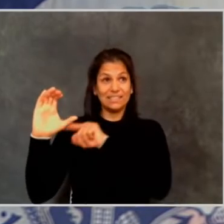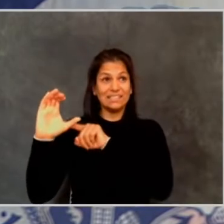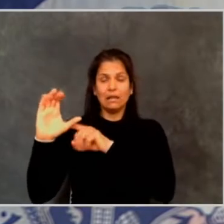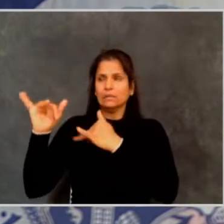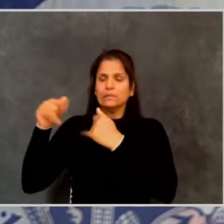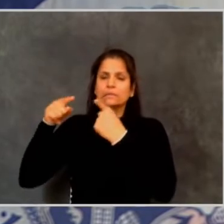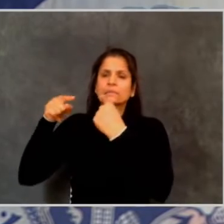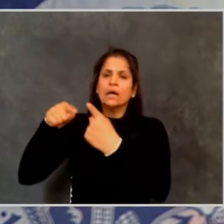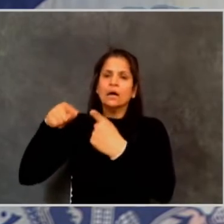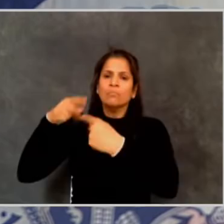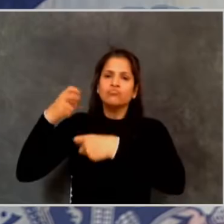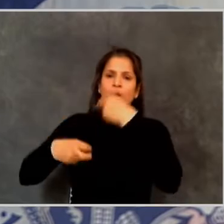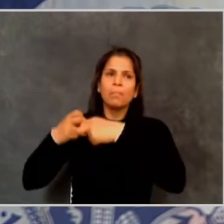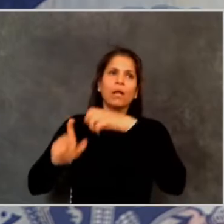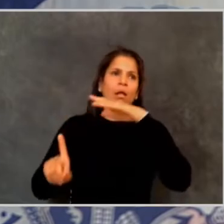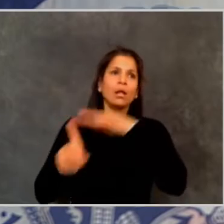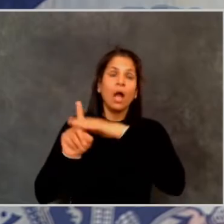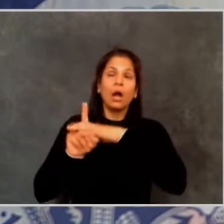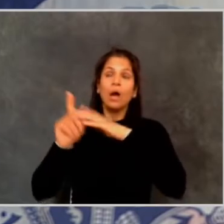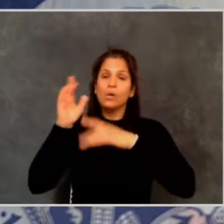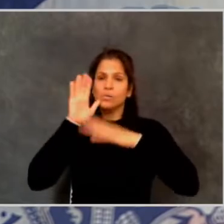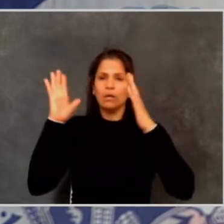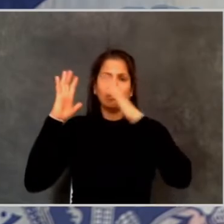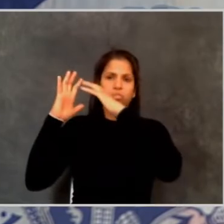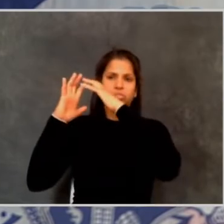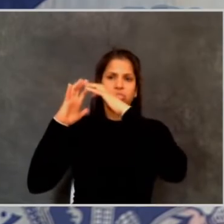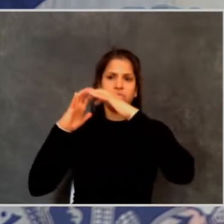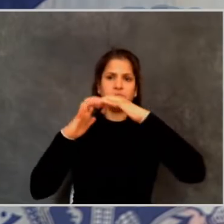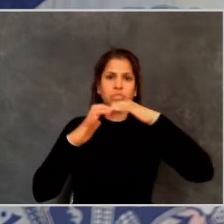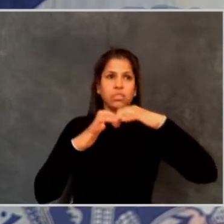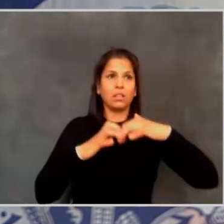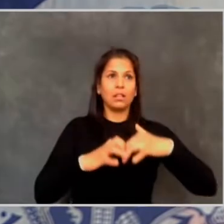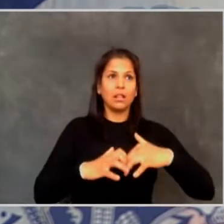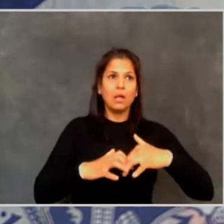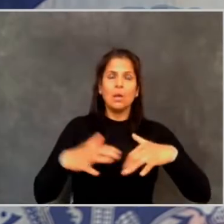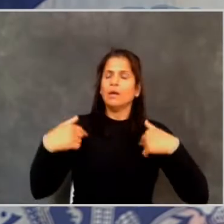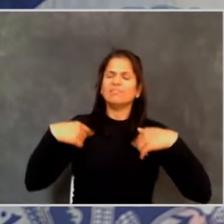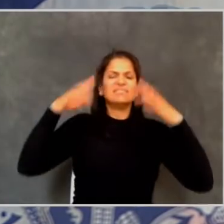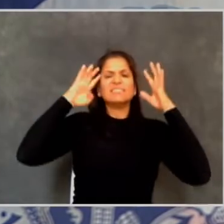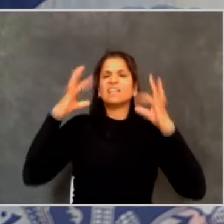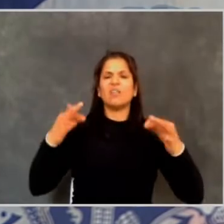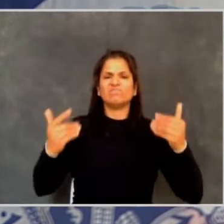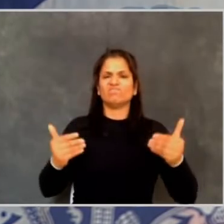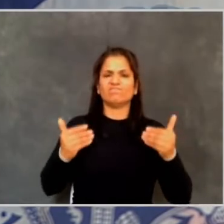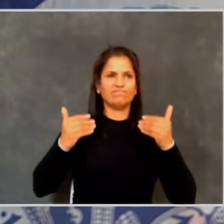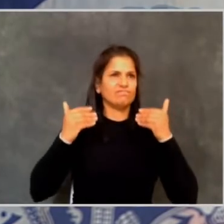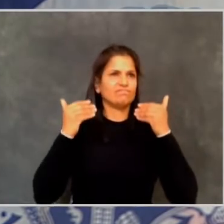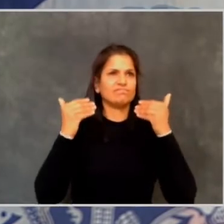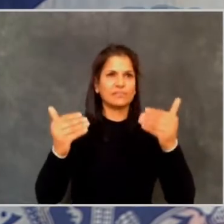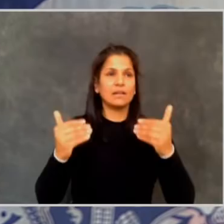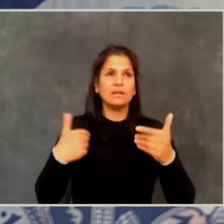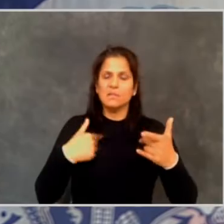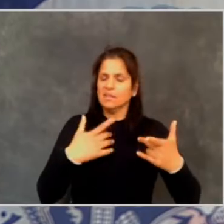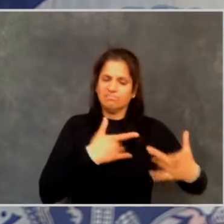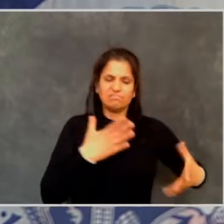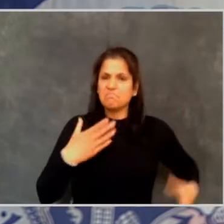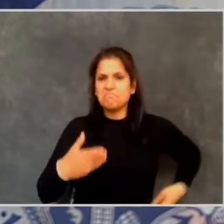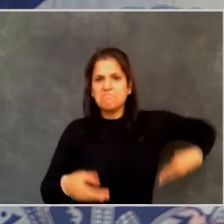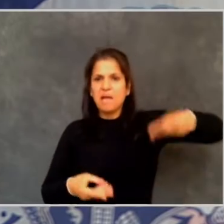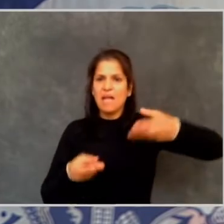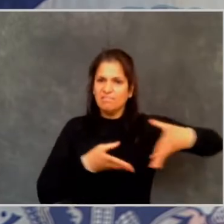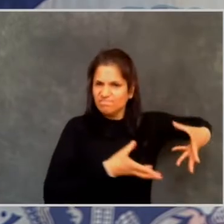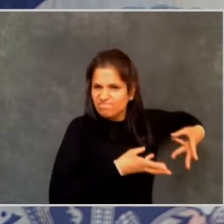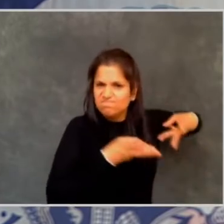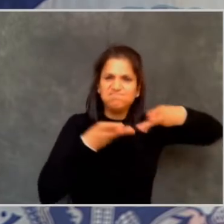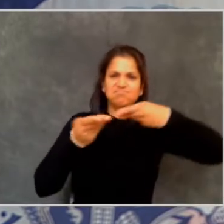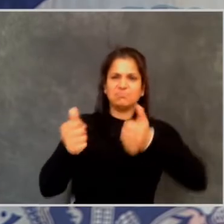dollars, into restoring health in hospitals. And Dr. Katz and his team have done an amazing job turning it around. I had no idea, Jeff, at